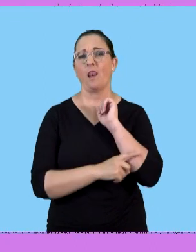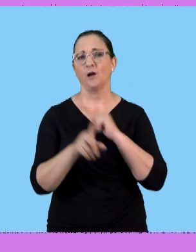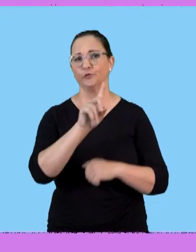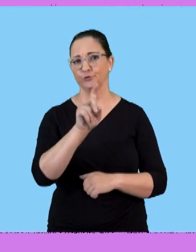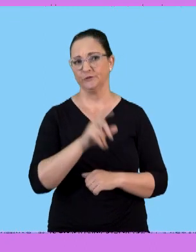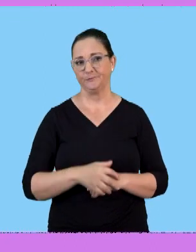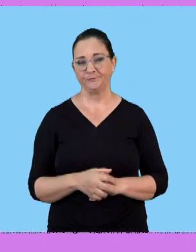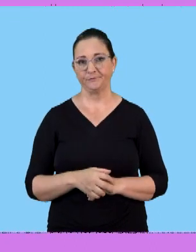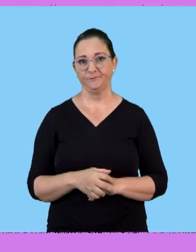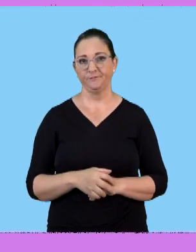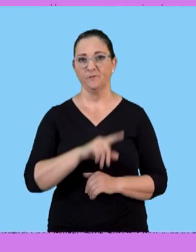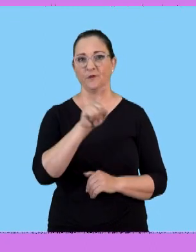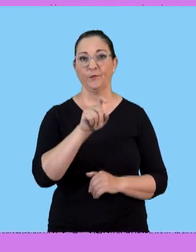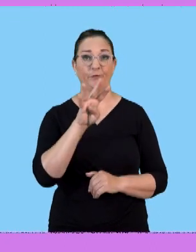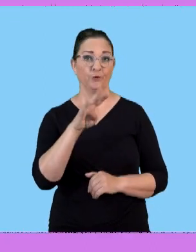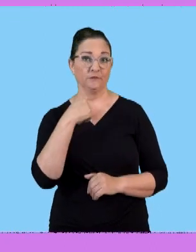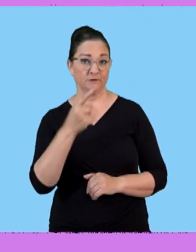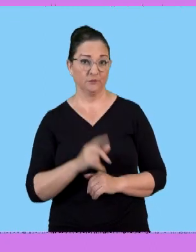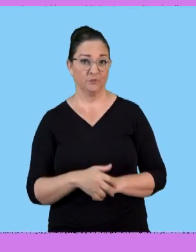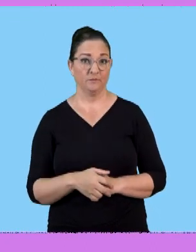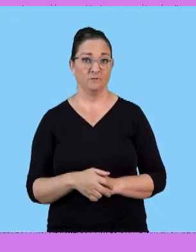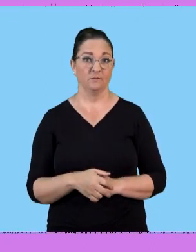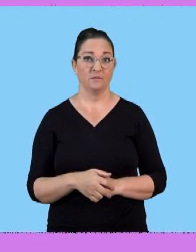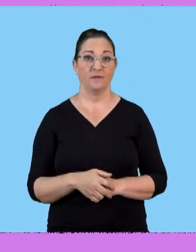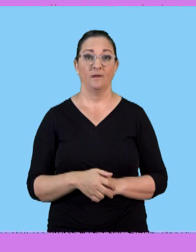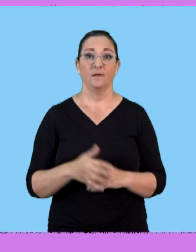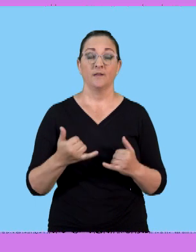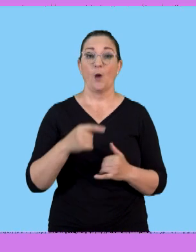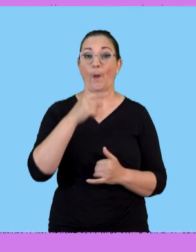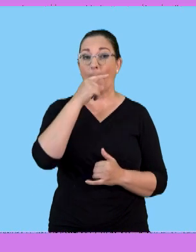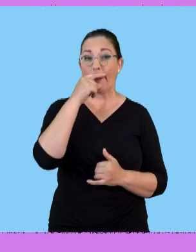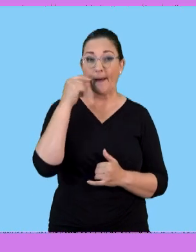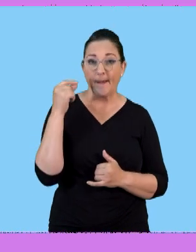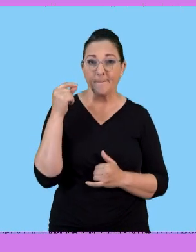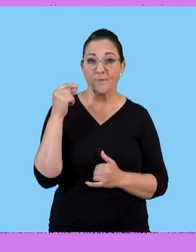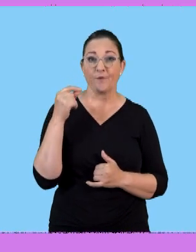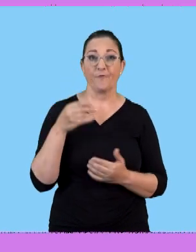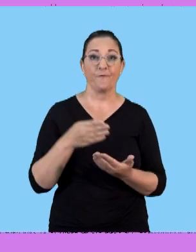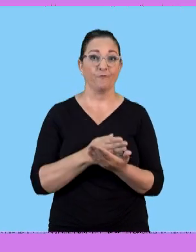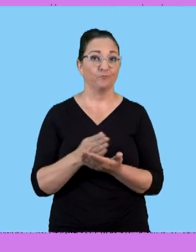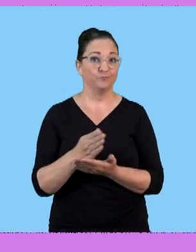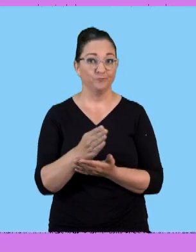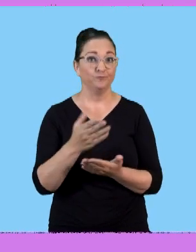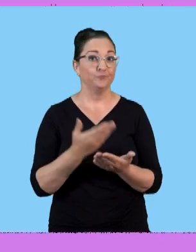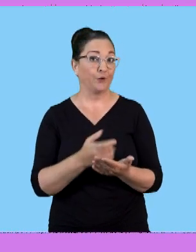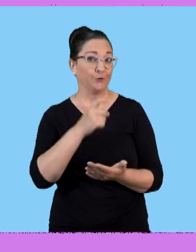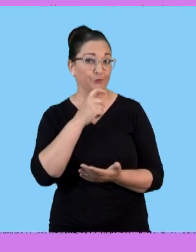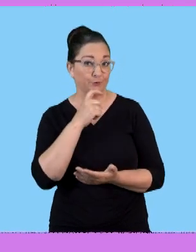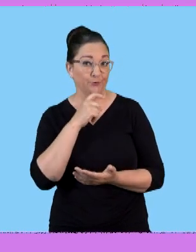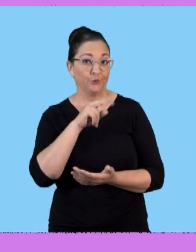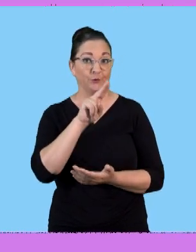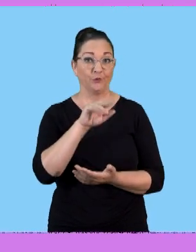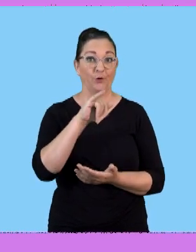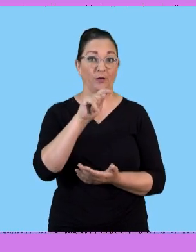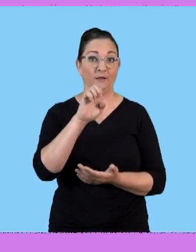question. Question number four says, write down the names of the routes, right, that one can use to travel from